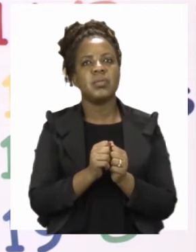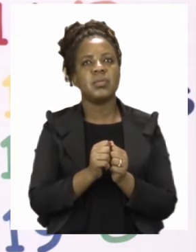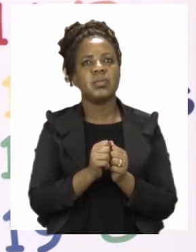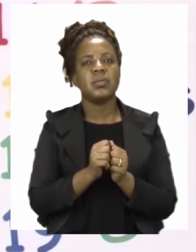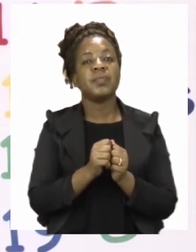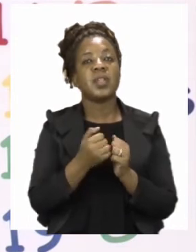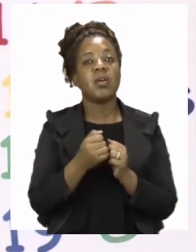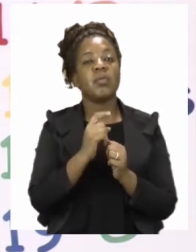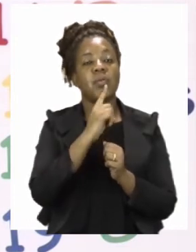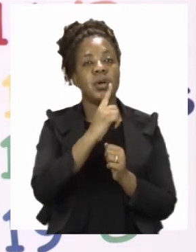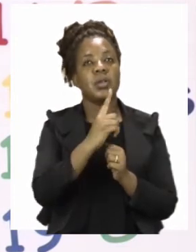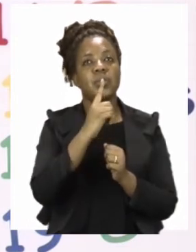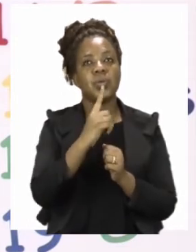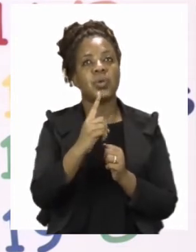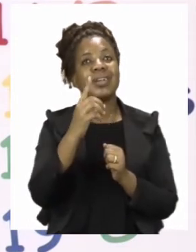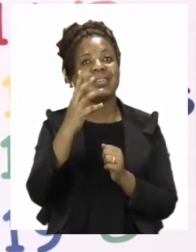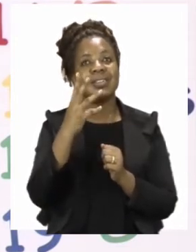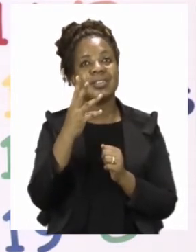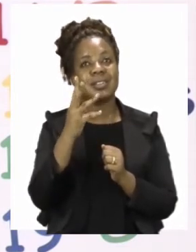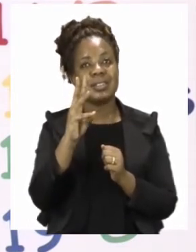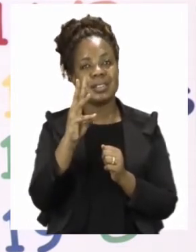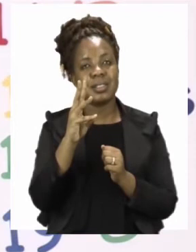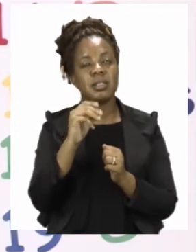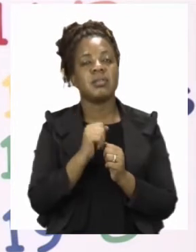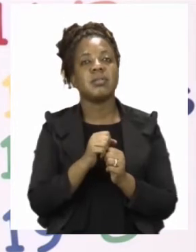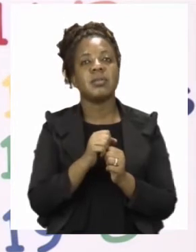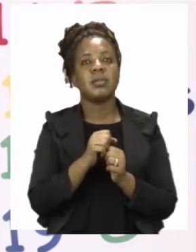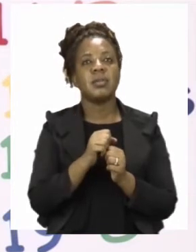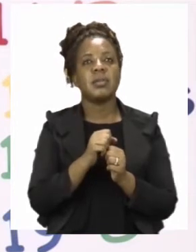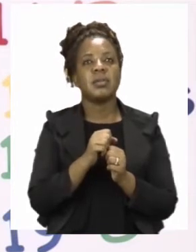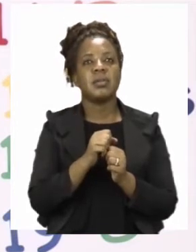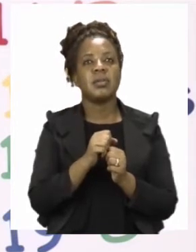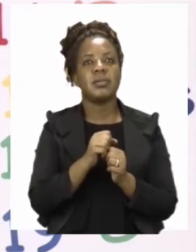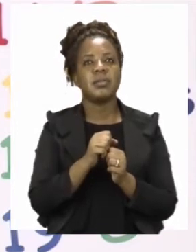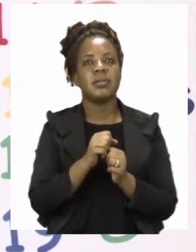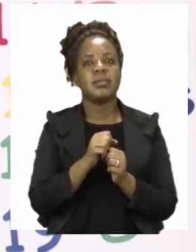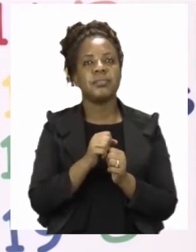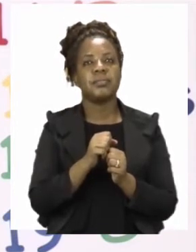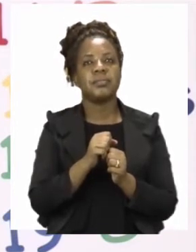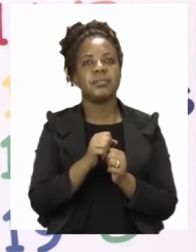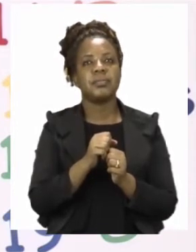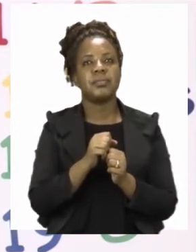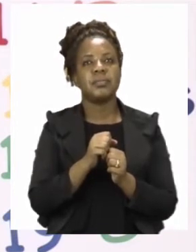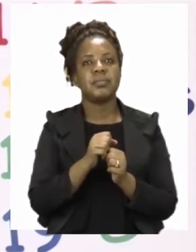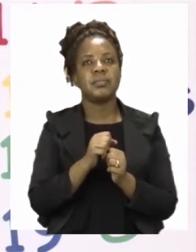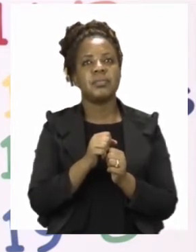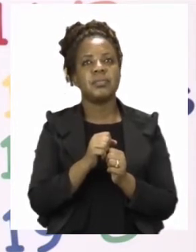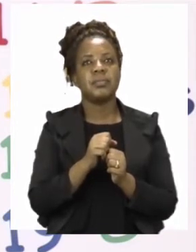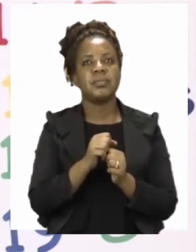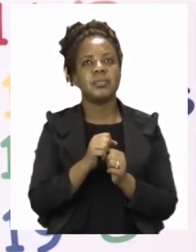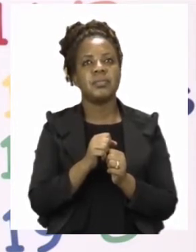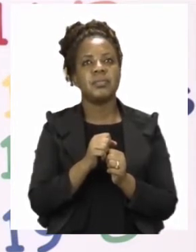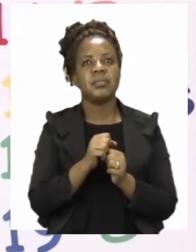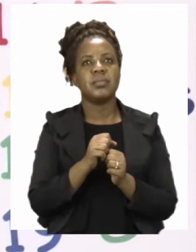116 of them are the builders. And then after